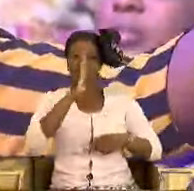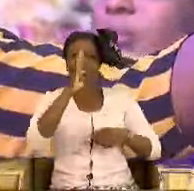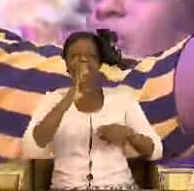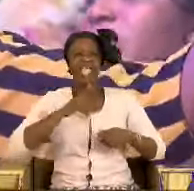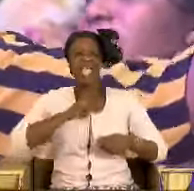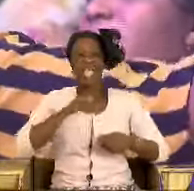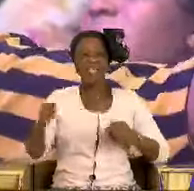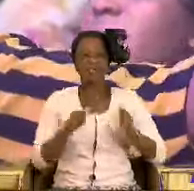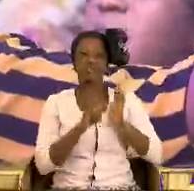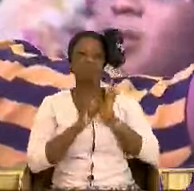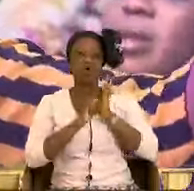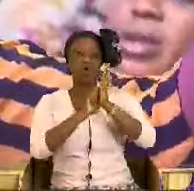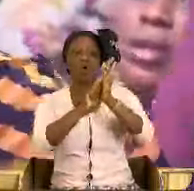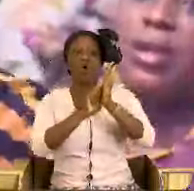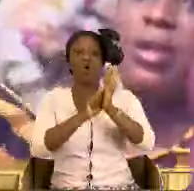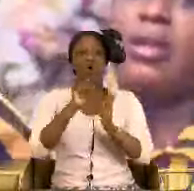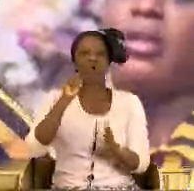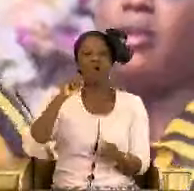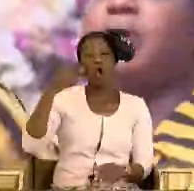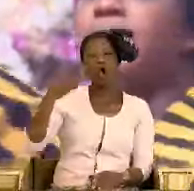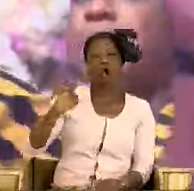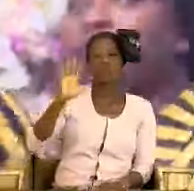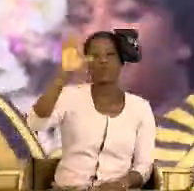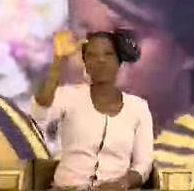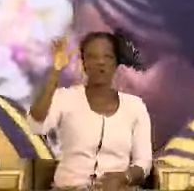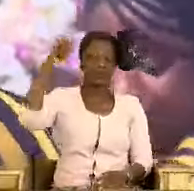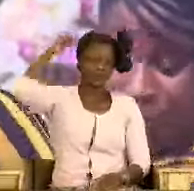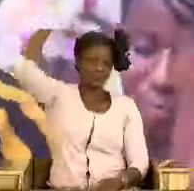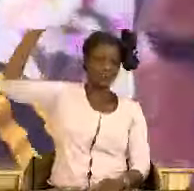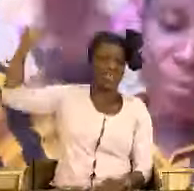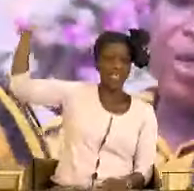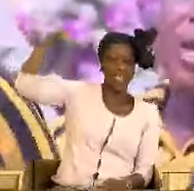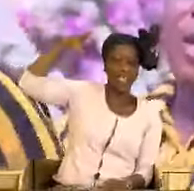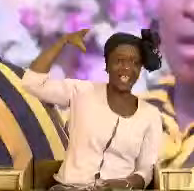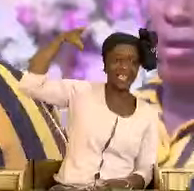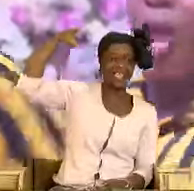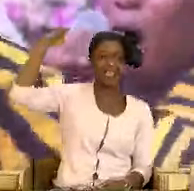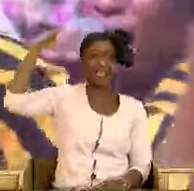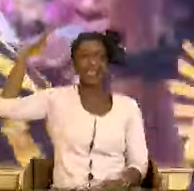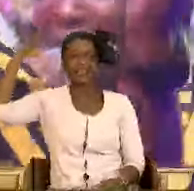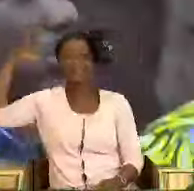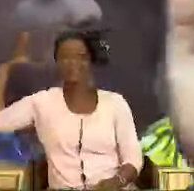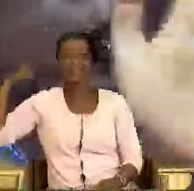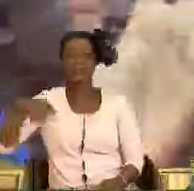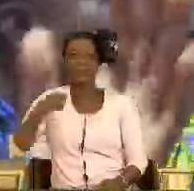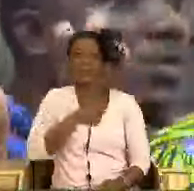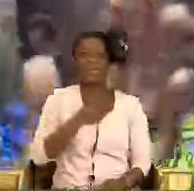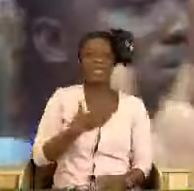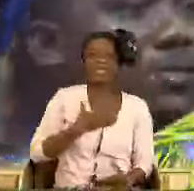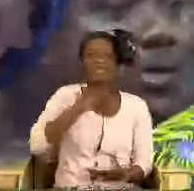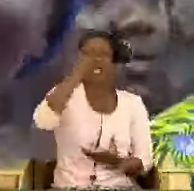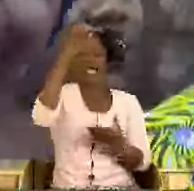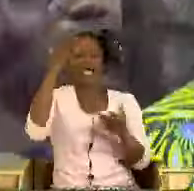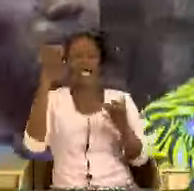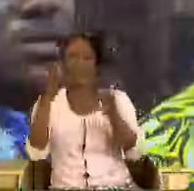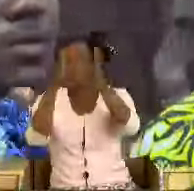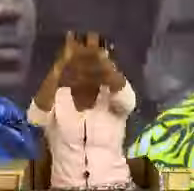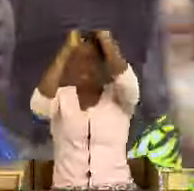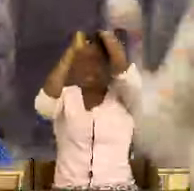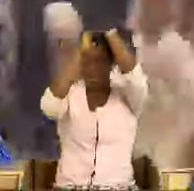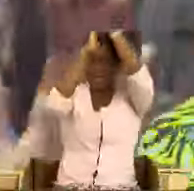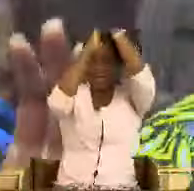over your grace we cry Our Father we cry Our